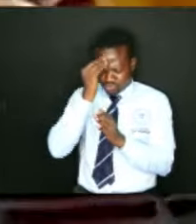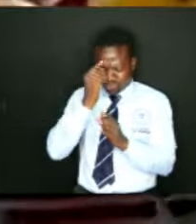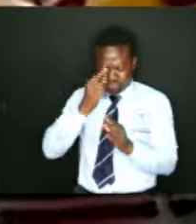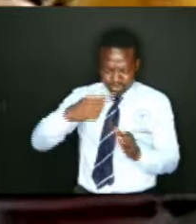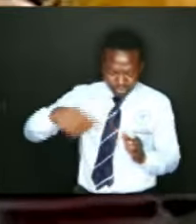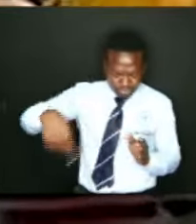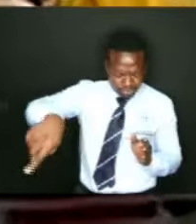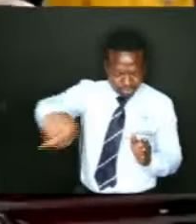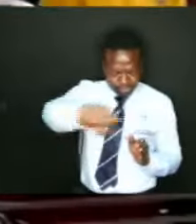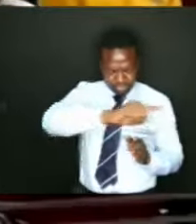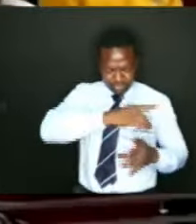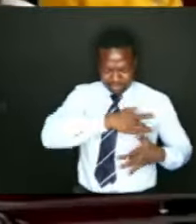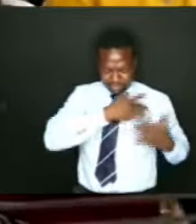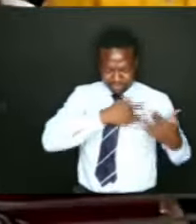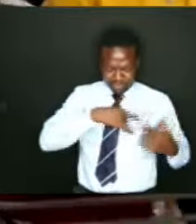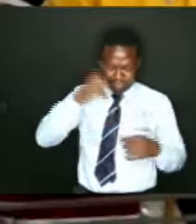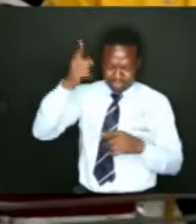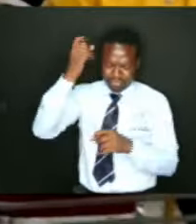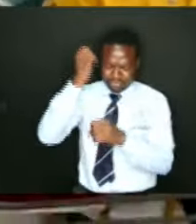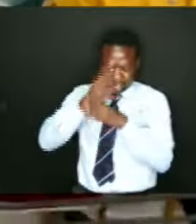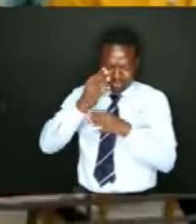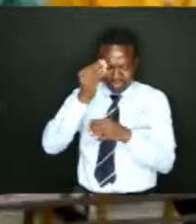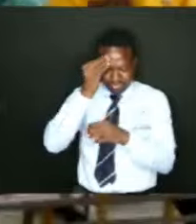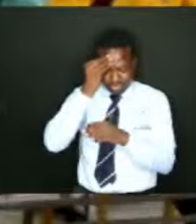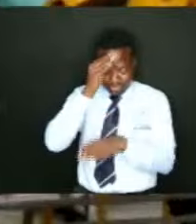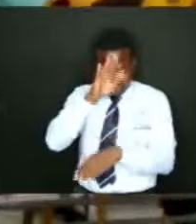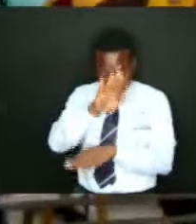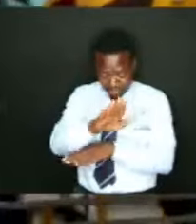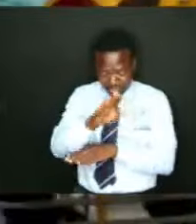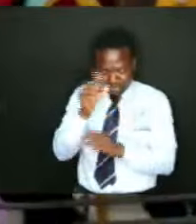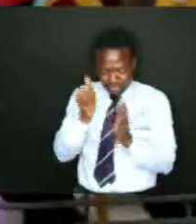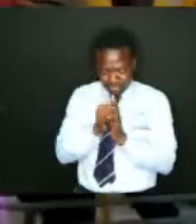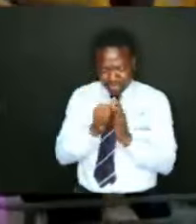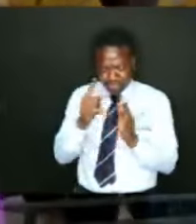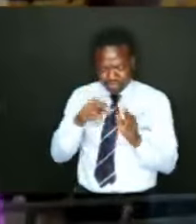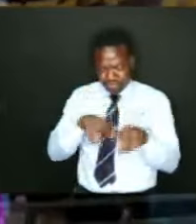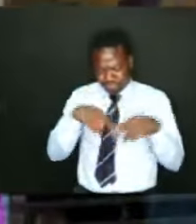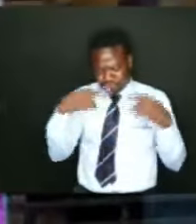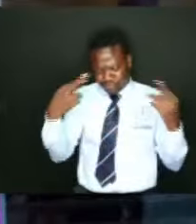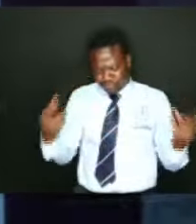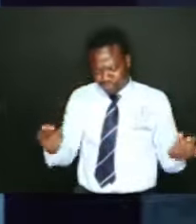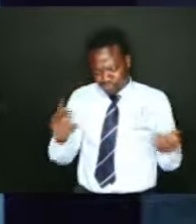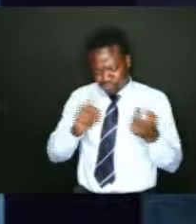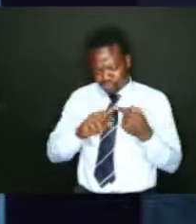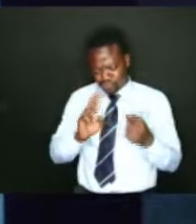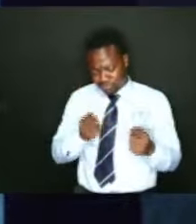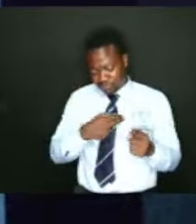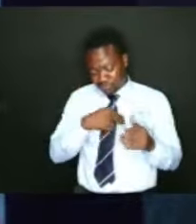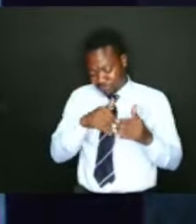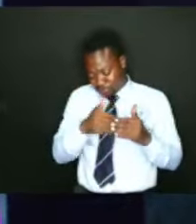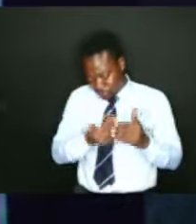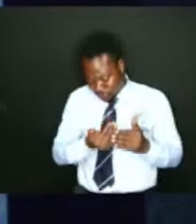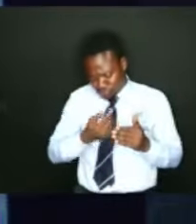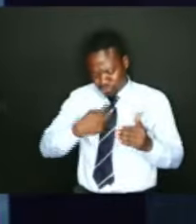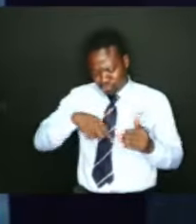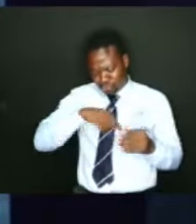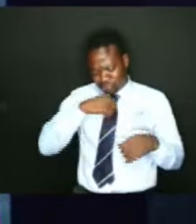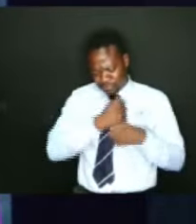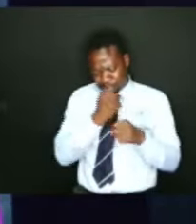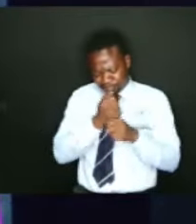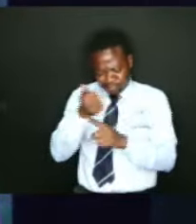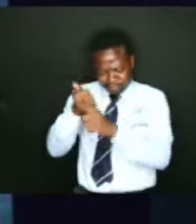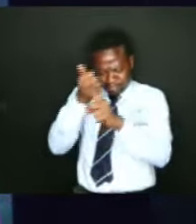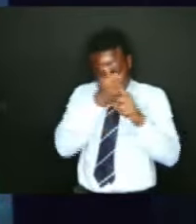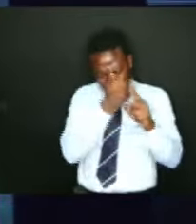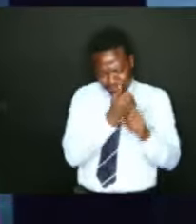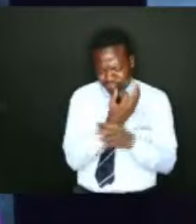our hearts. Yes, Master. And this evening you have revealed unto us yes. how we can liberate